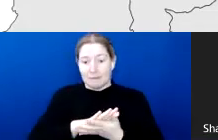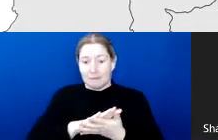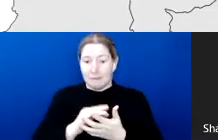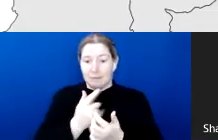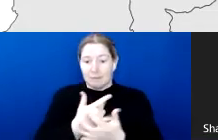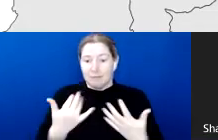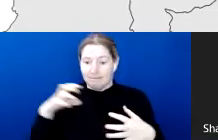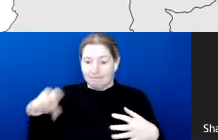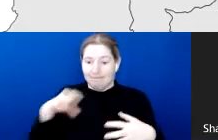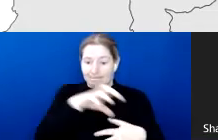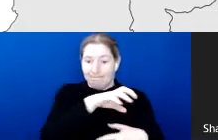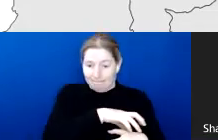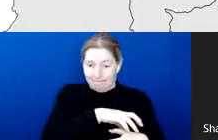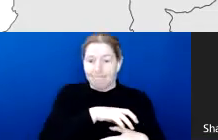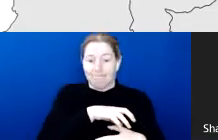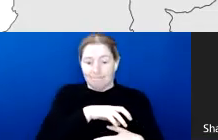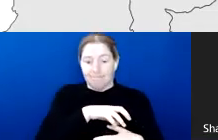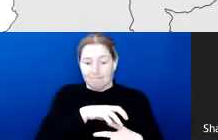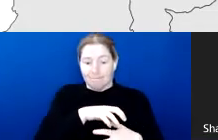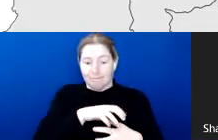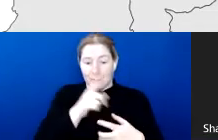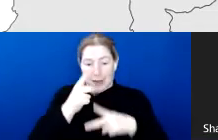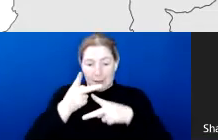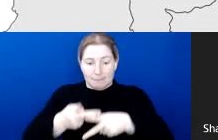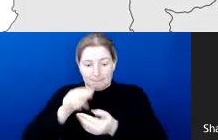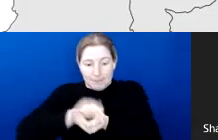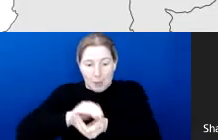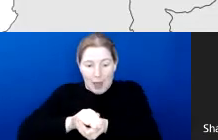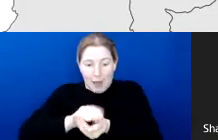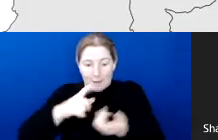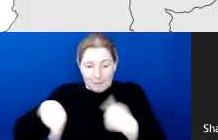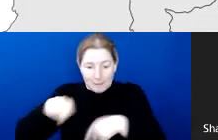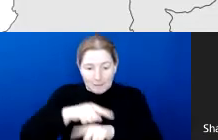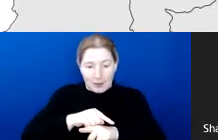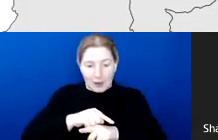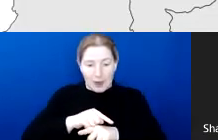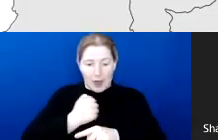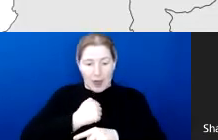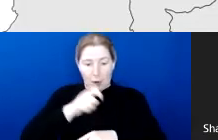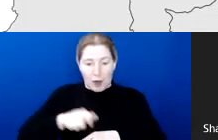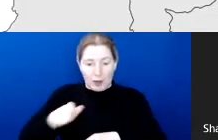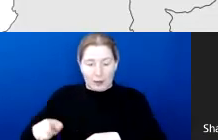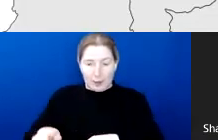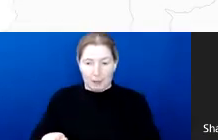offices worldwide to take care of you, your customers.